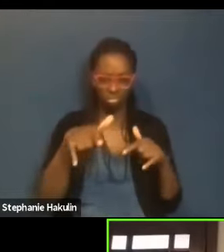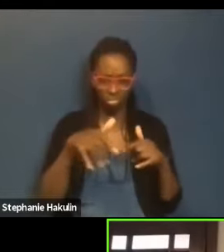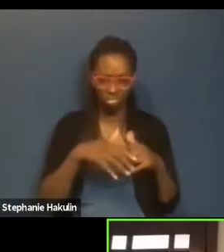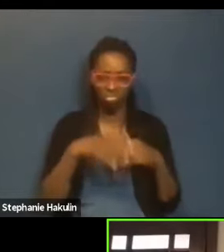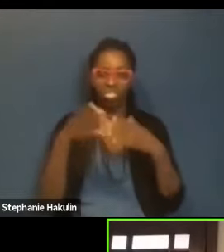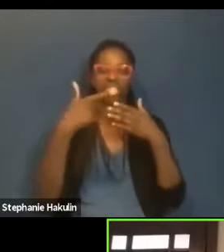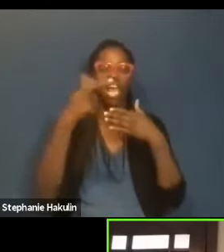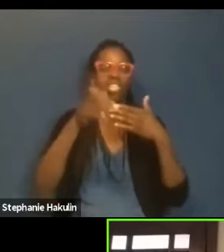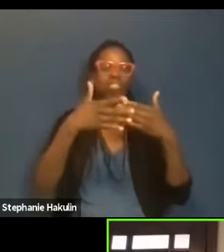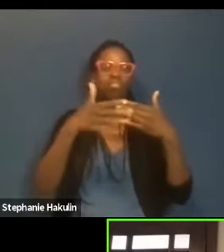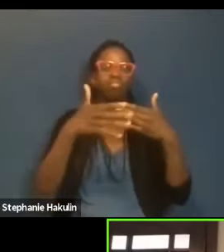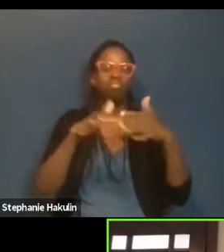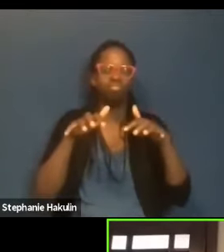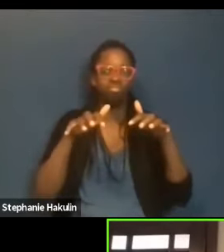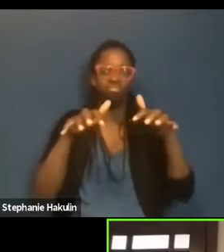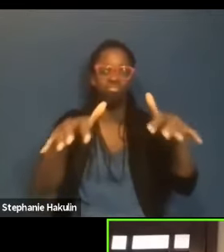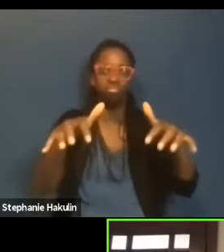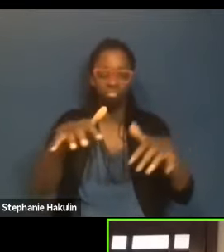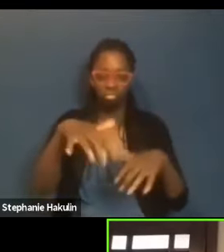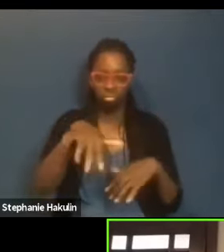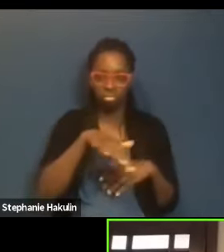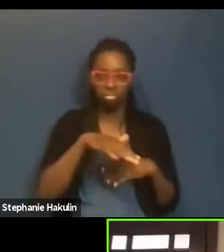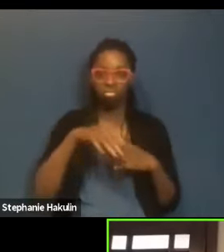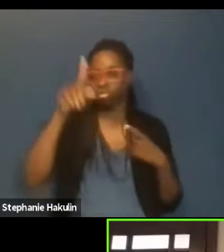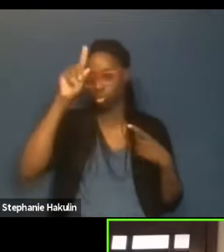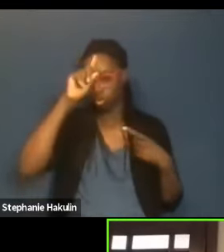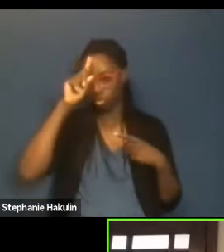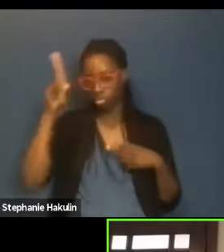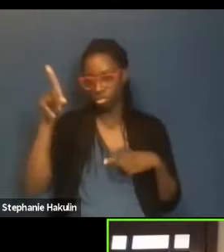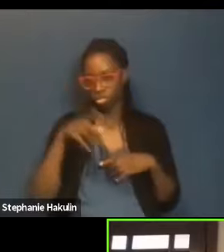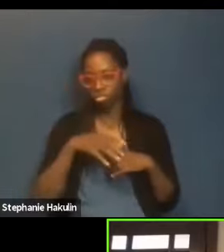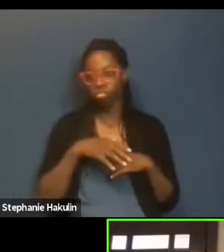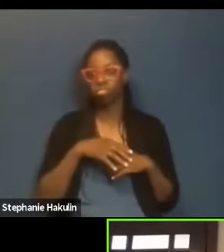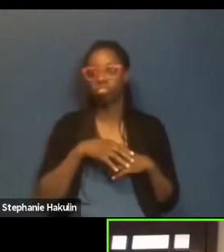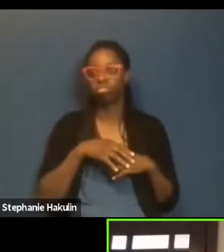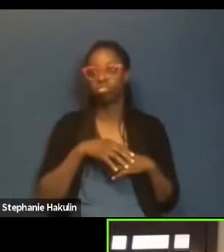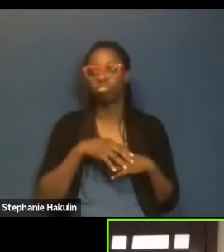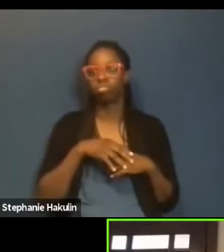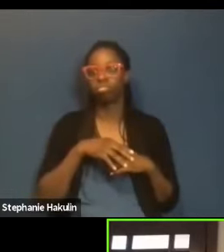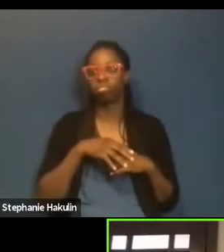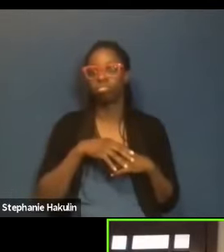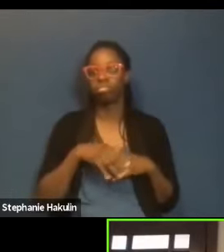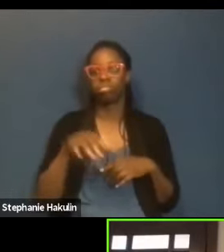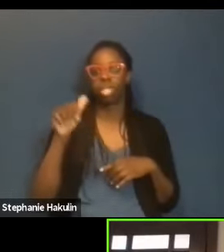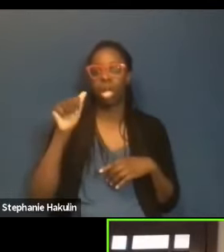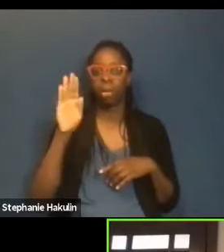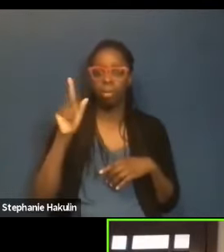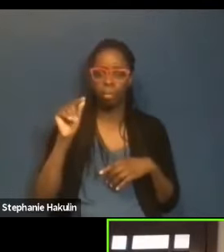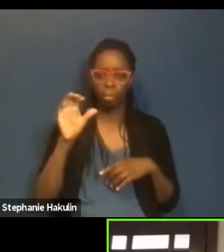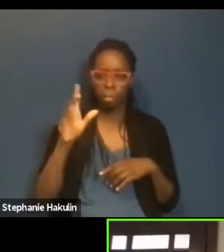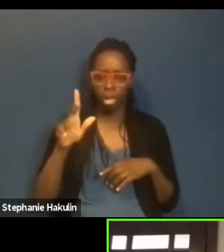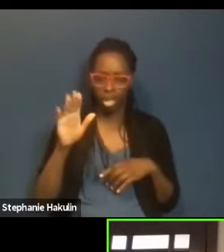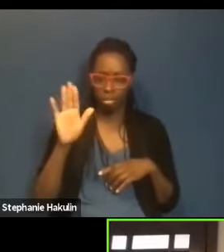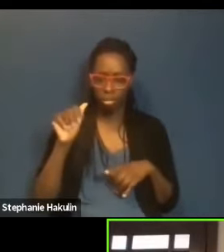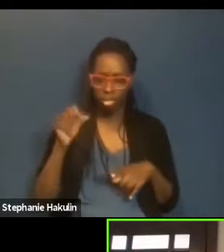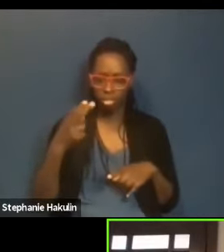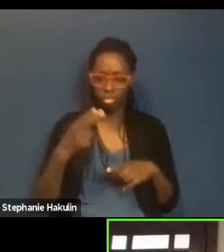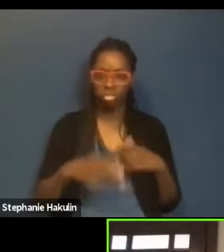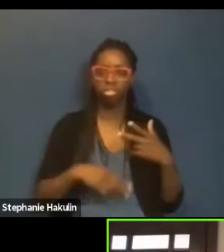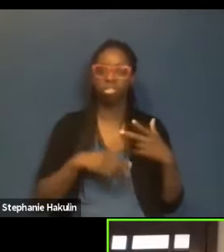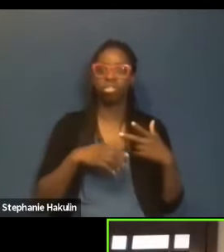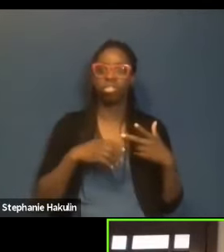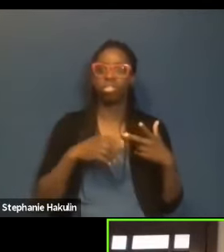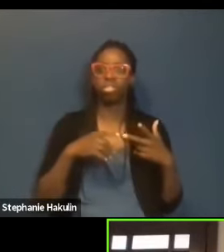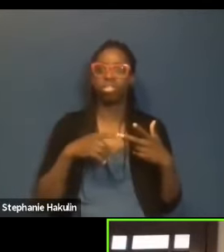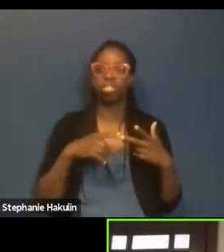wrought iron and steel. Arbeit macht frei. Work will set you free. 2 years ago,